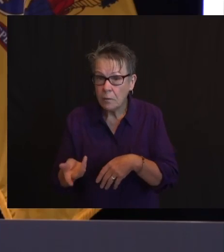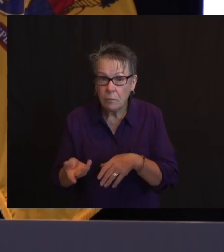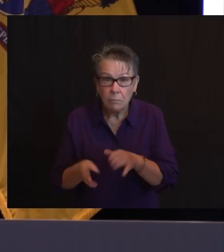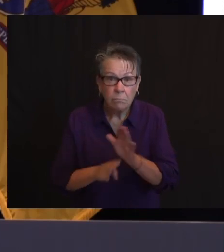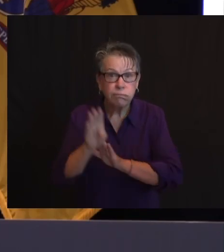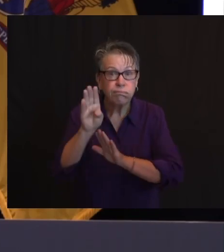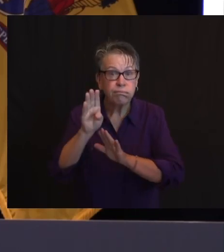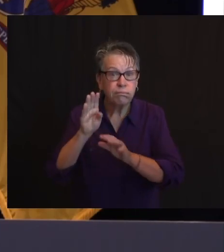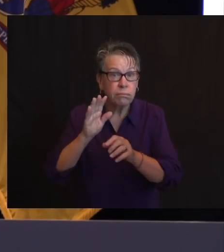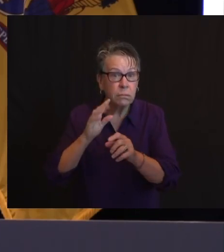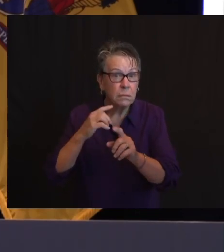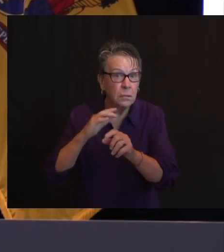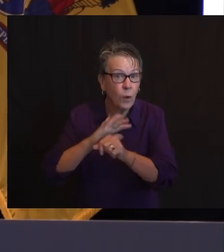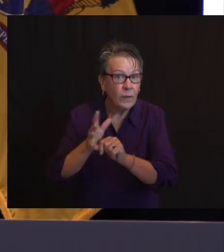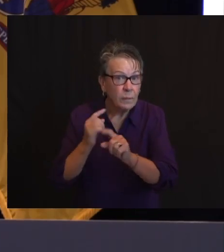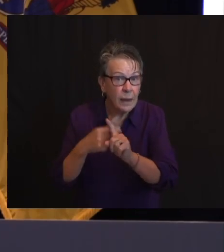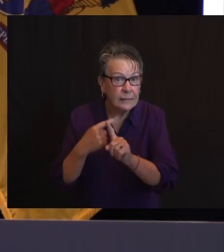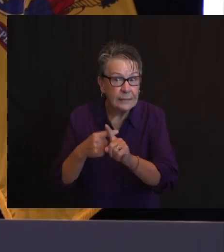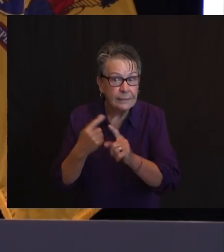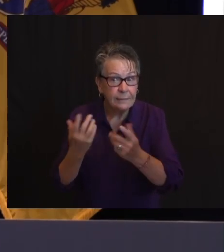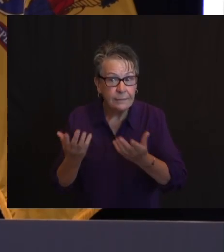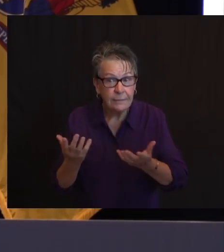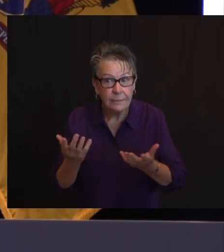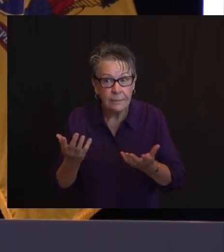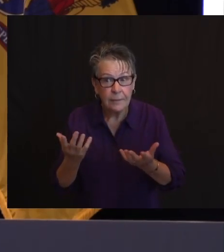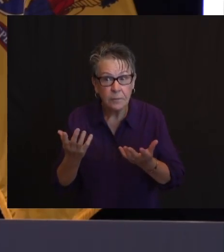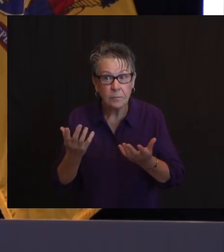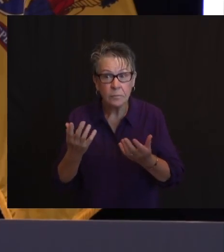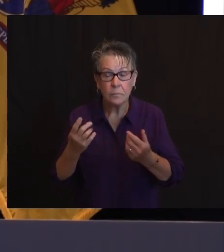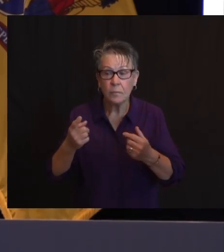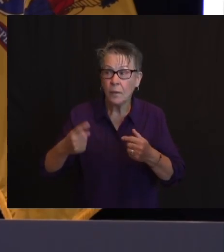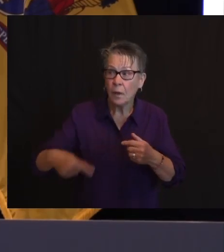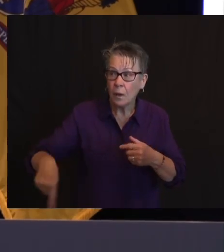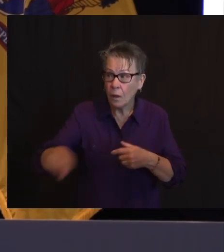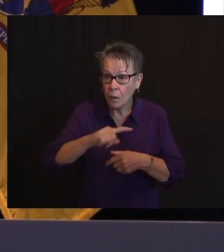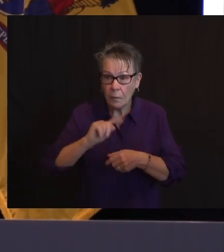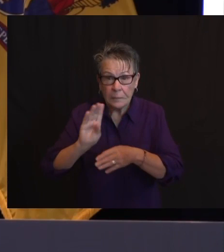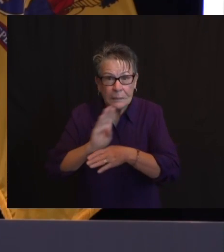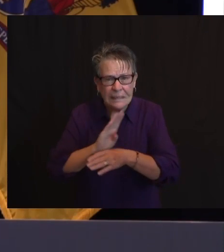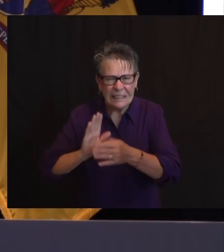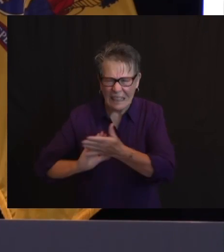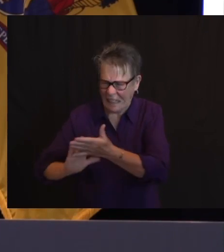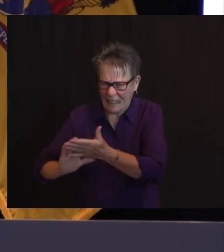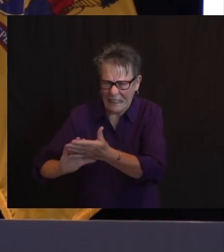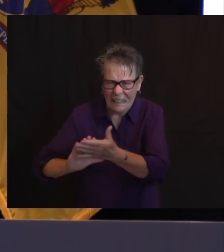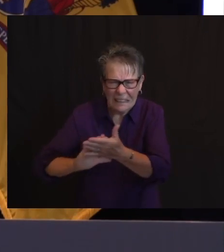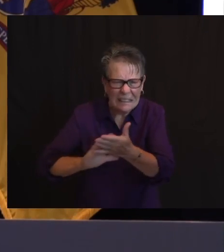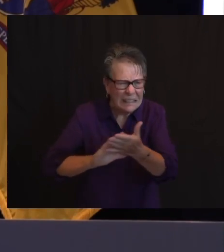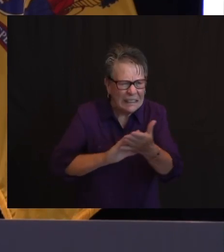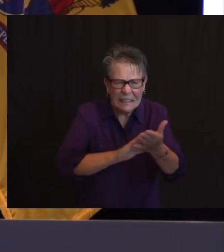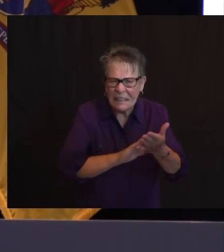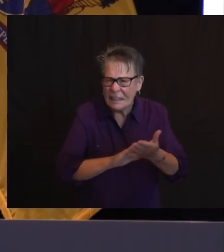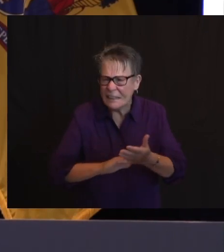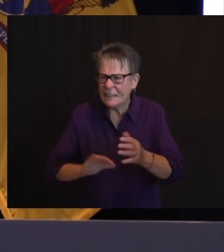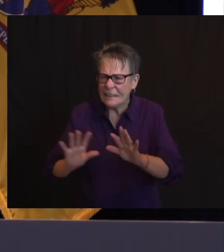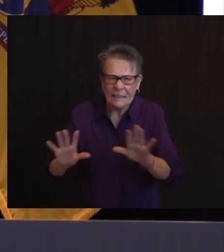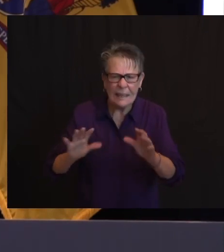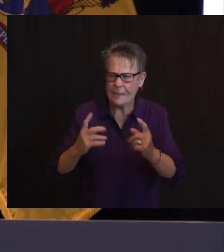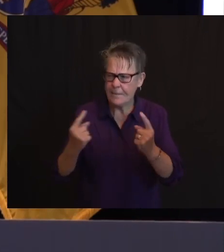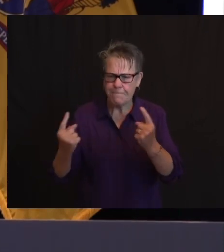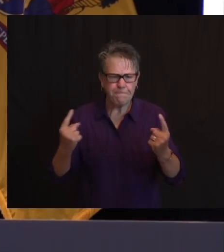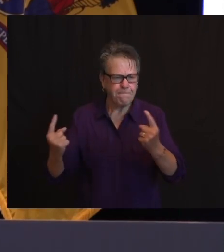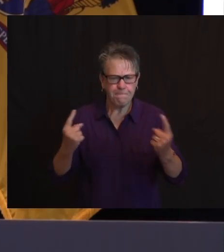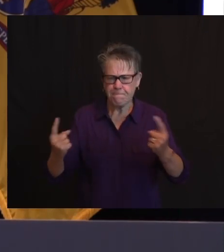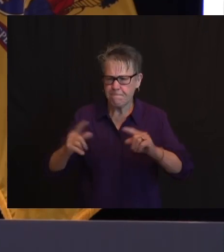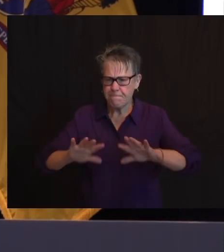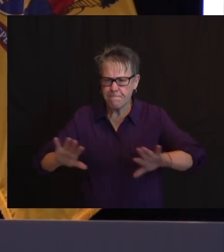with sanitization and social distancing and face I'd say very good job for the most part. Okay. And I guess the second question, with